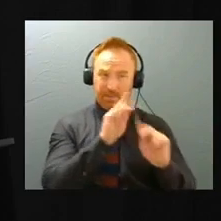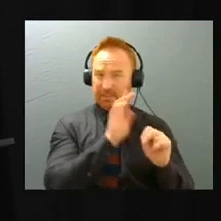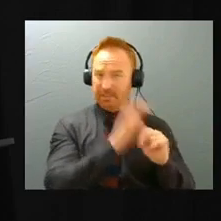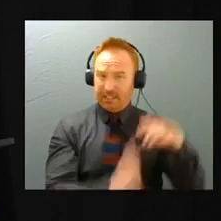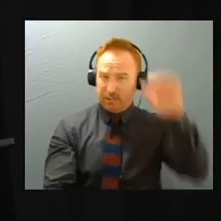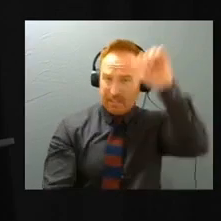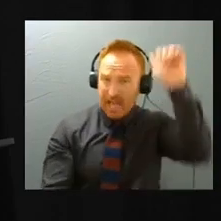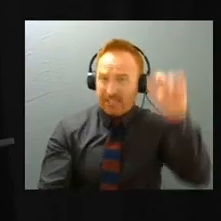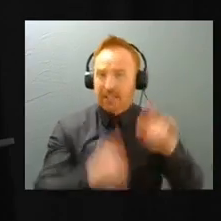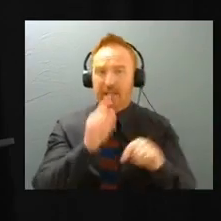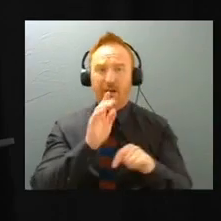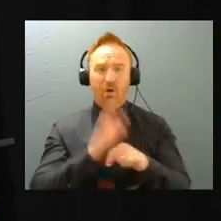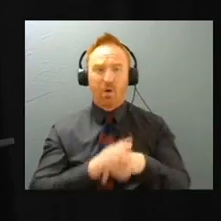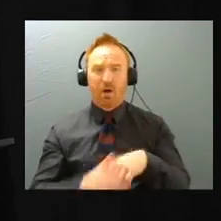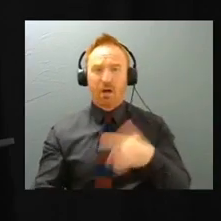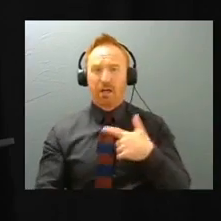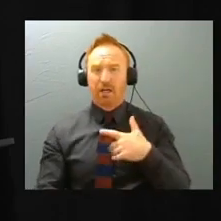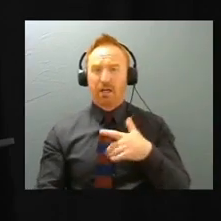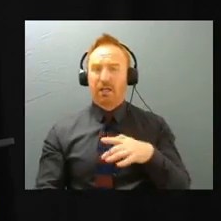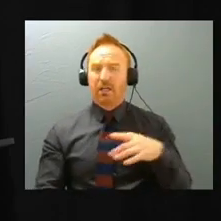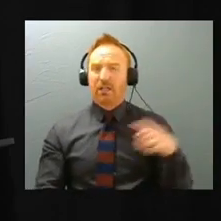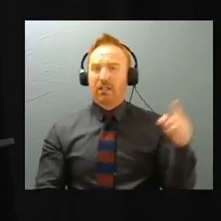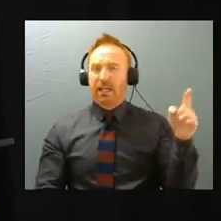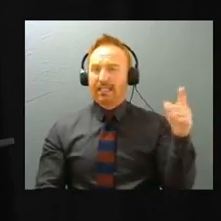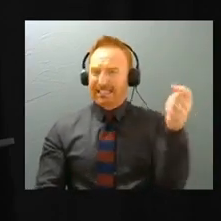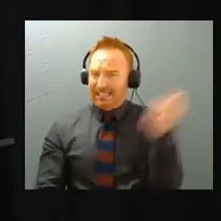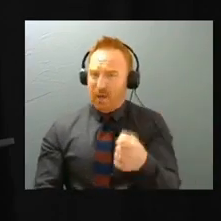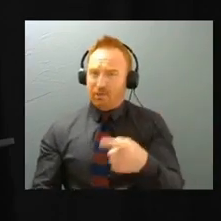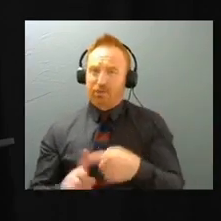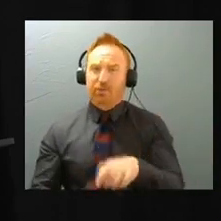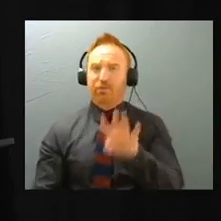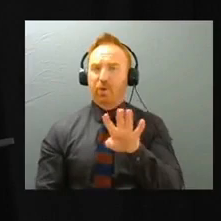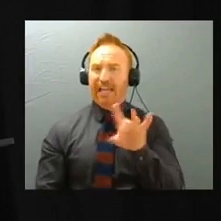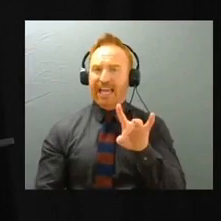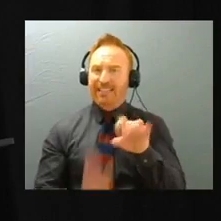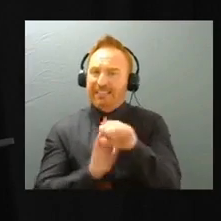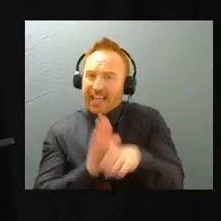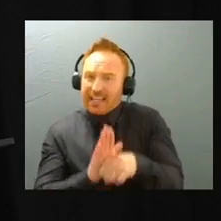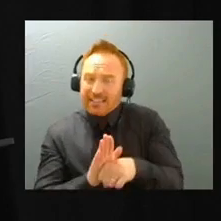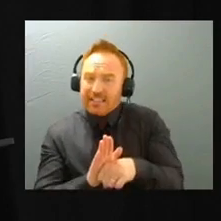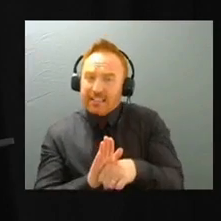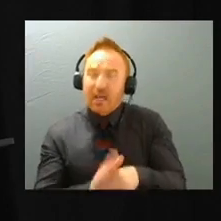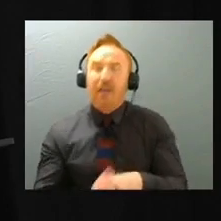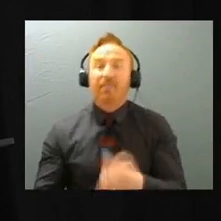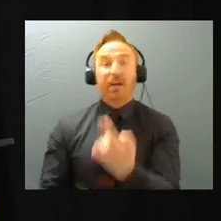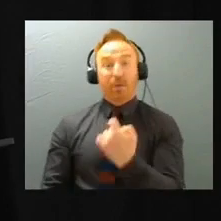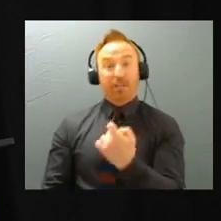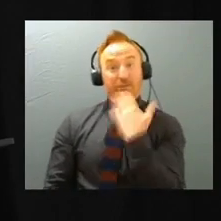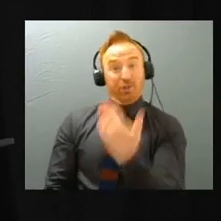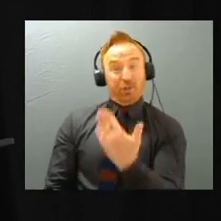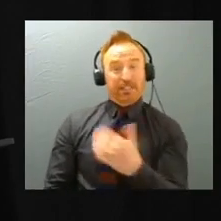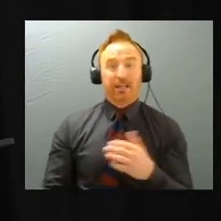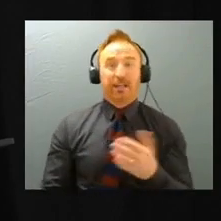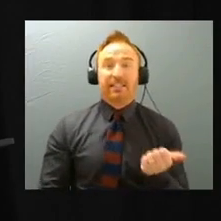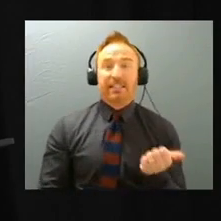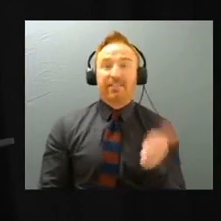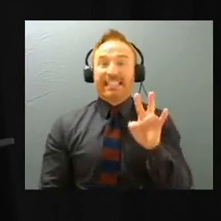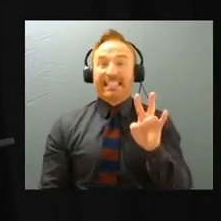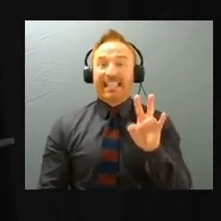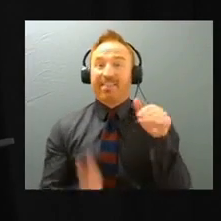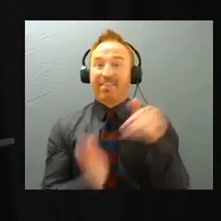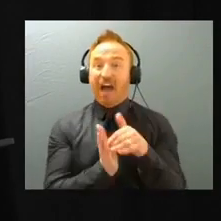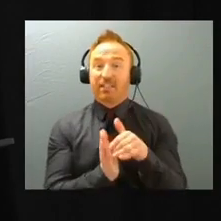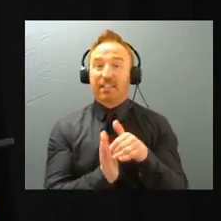south? Good question. So again, out of those 17,000 travelers that have entered into Yukon since